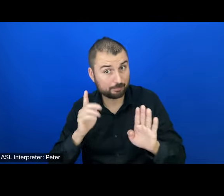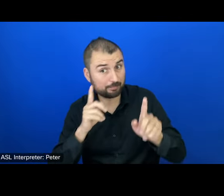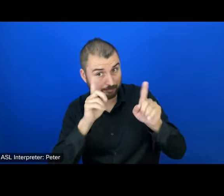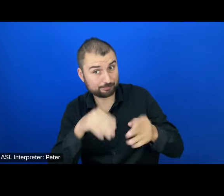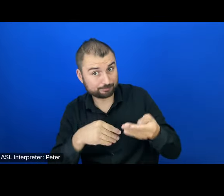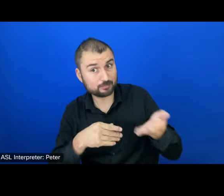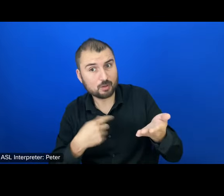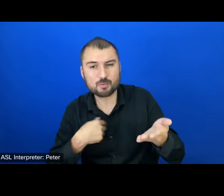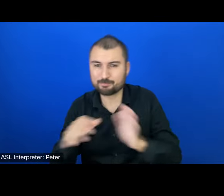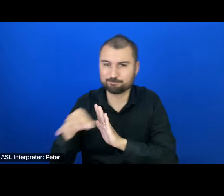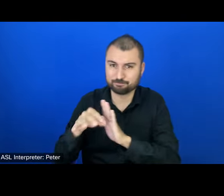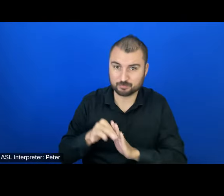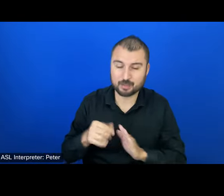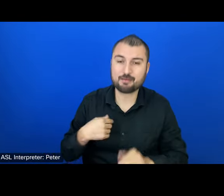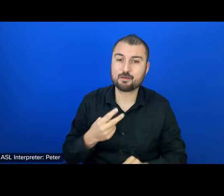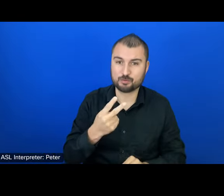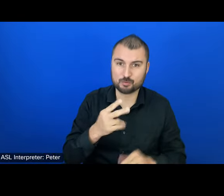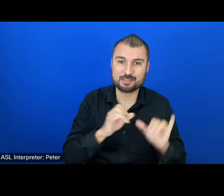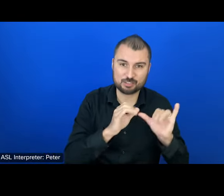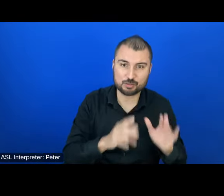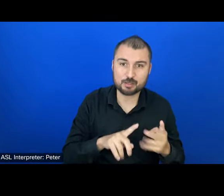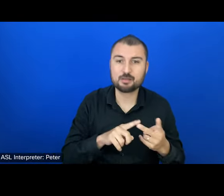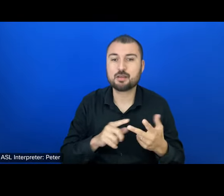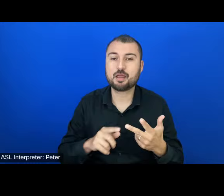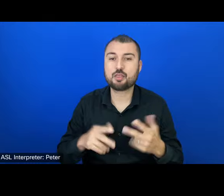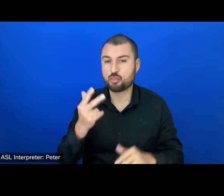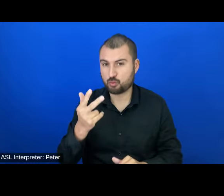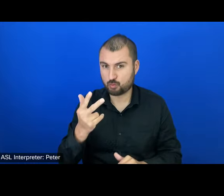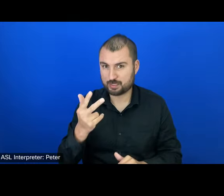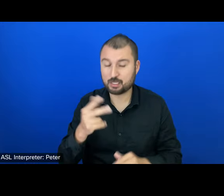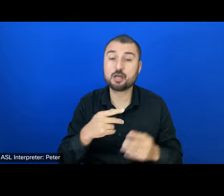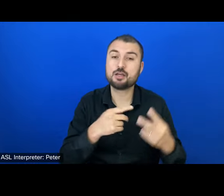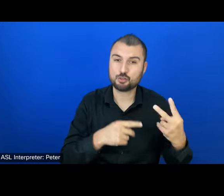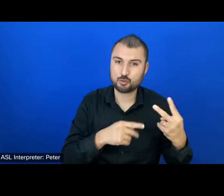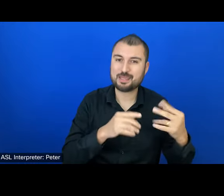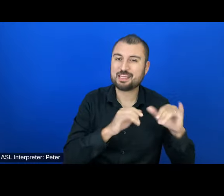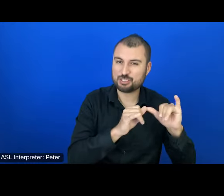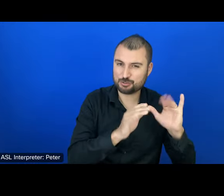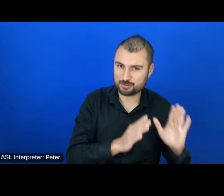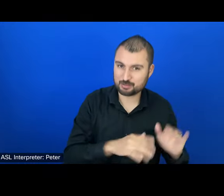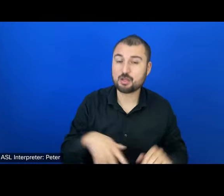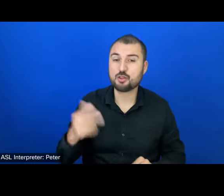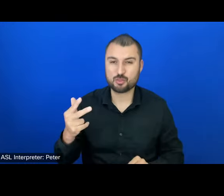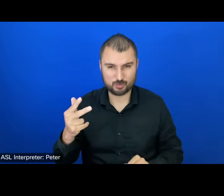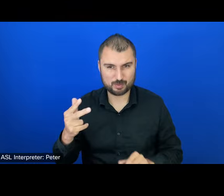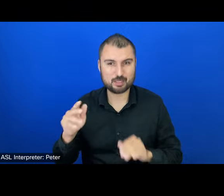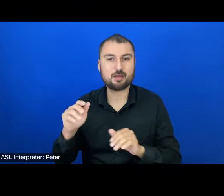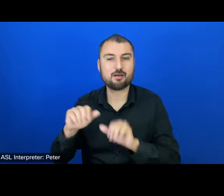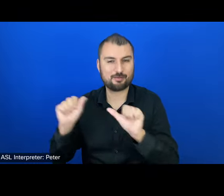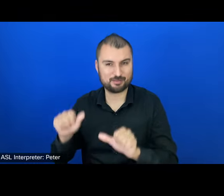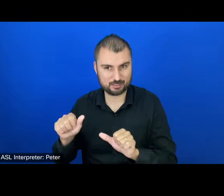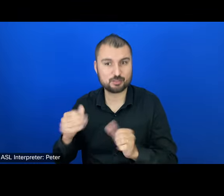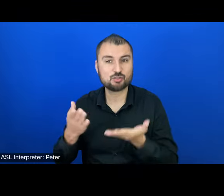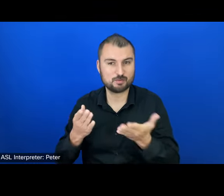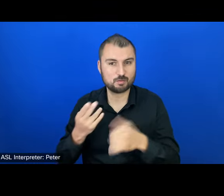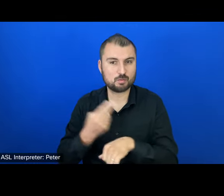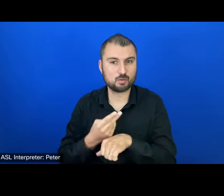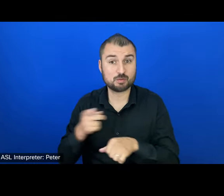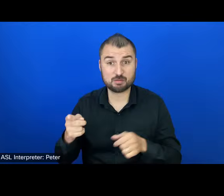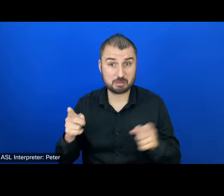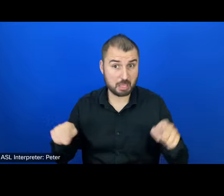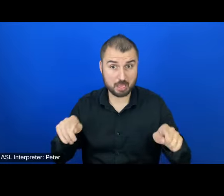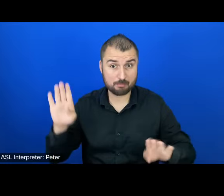them. I have 2 engineer and 3 architect services that I use, and then with that, we have them bid their concepts and